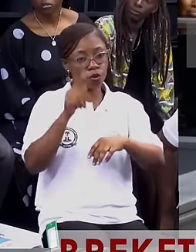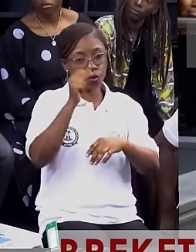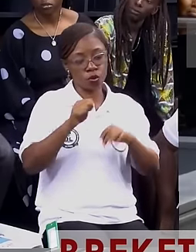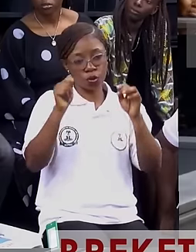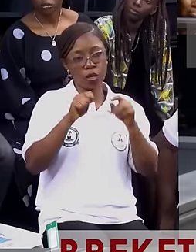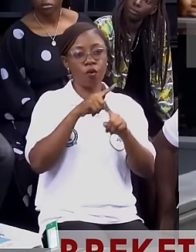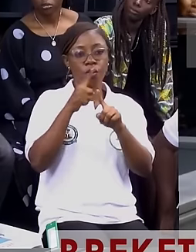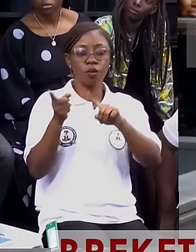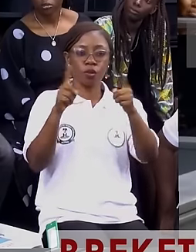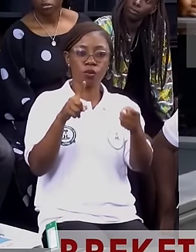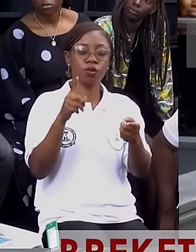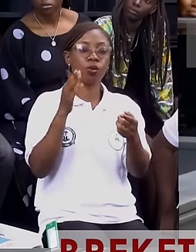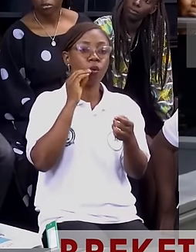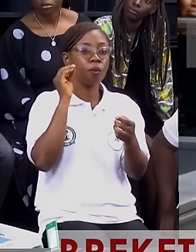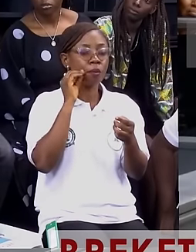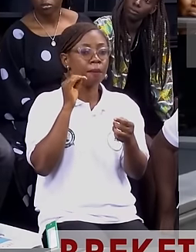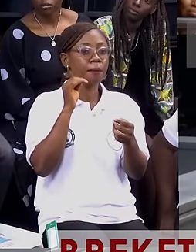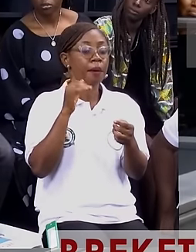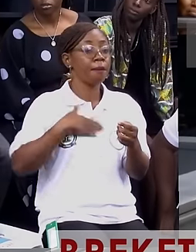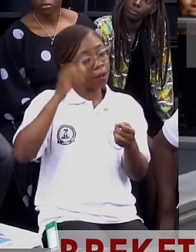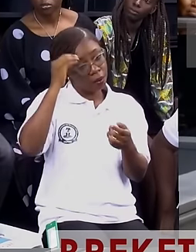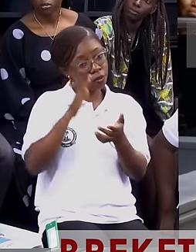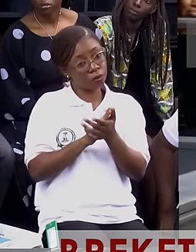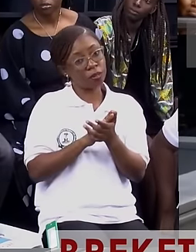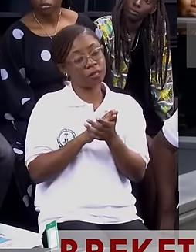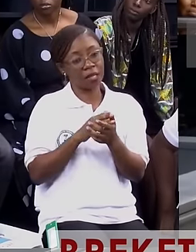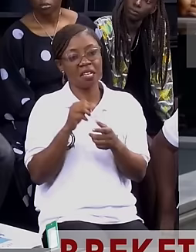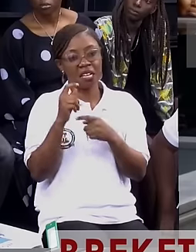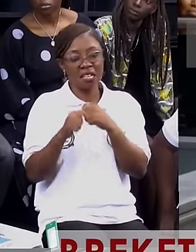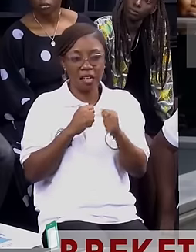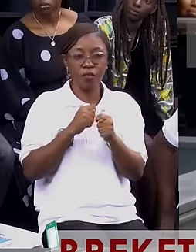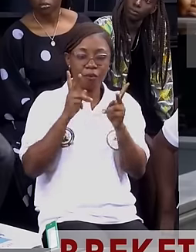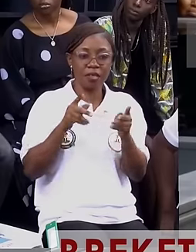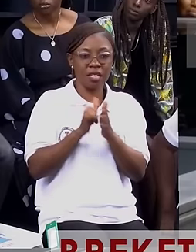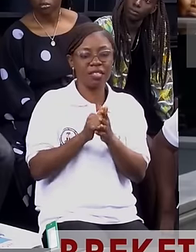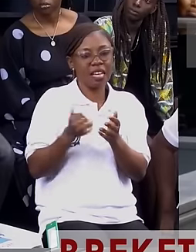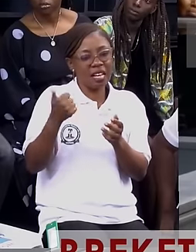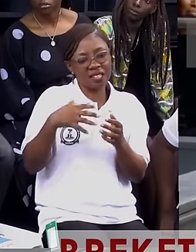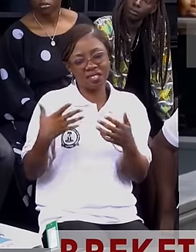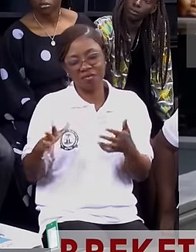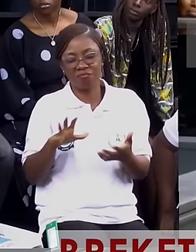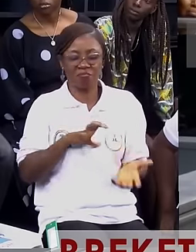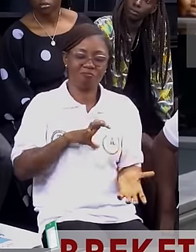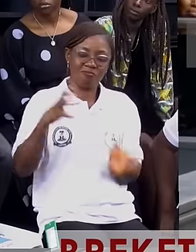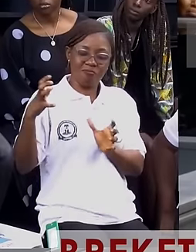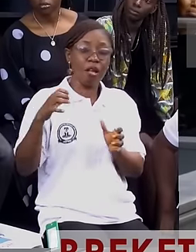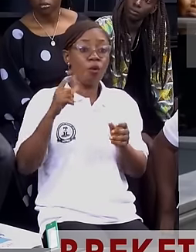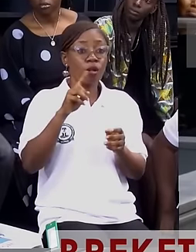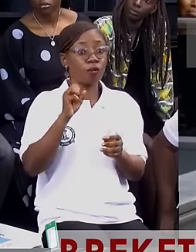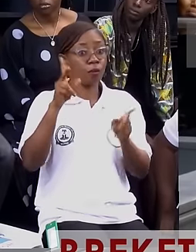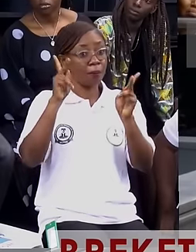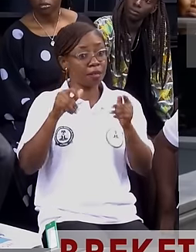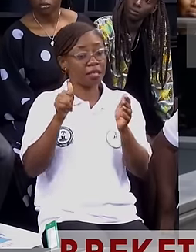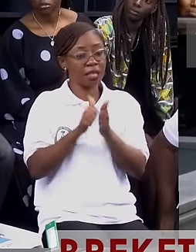So when he got home, and my husband is this kind of person that any small thing will just destabilize him. Mm-hmm. And he's one of the person that he has